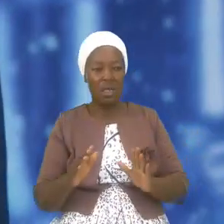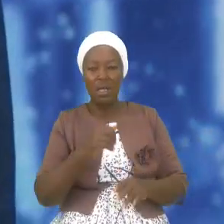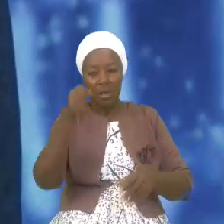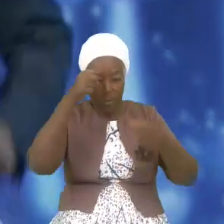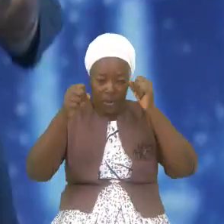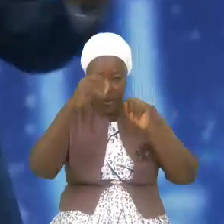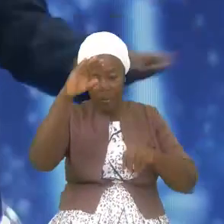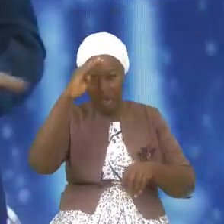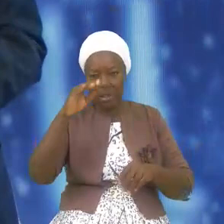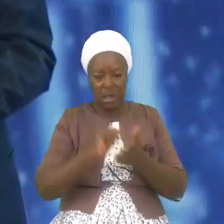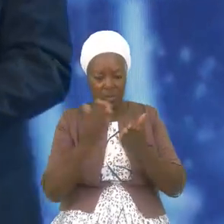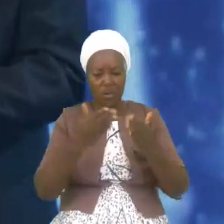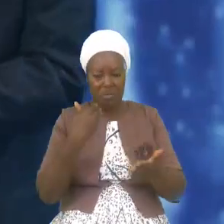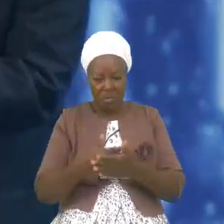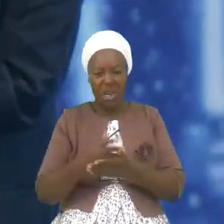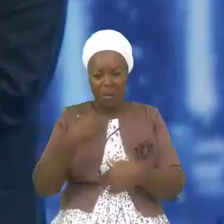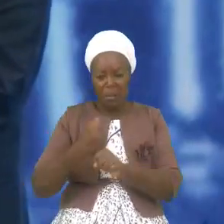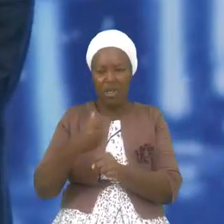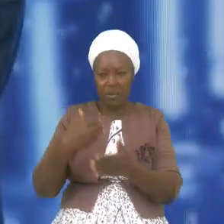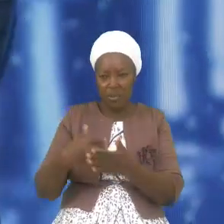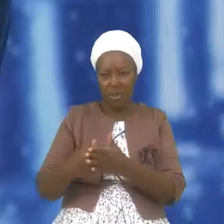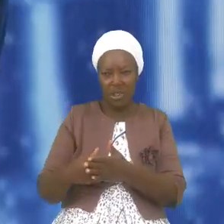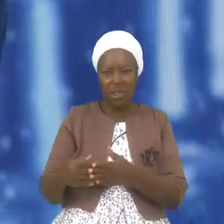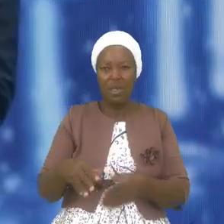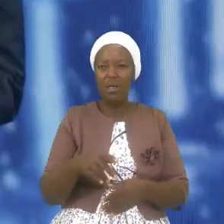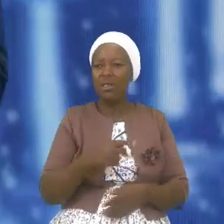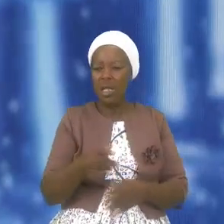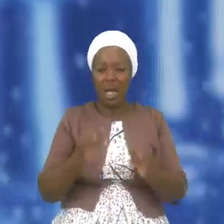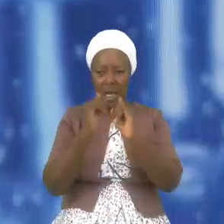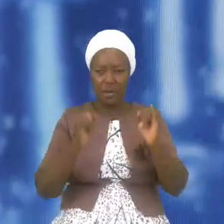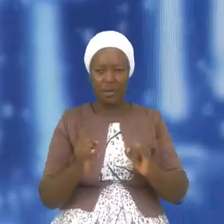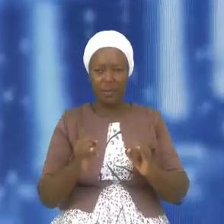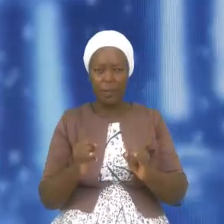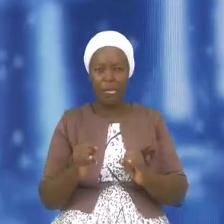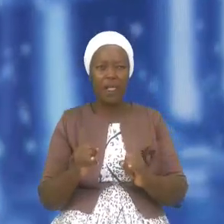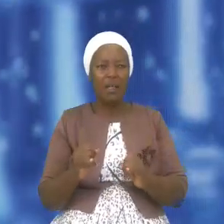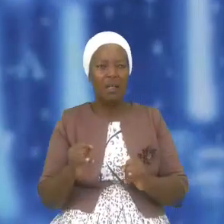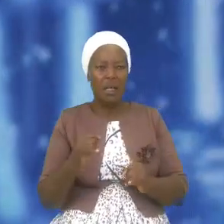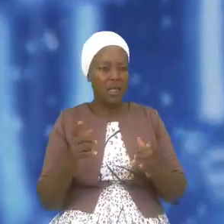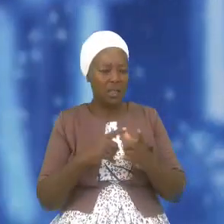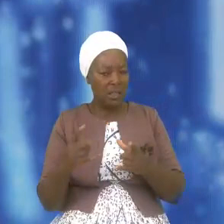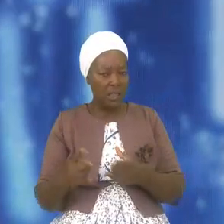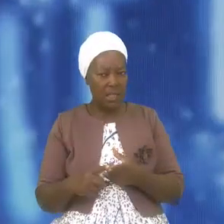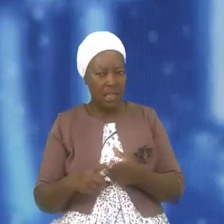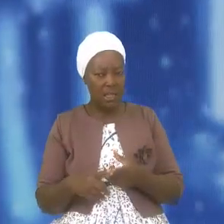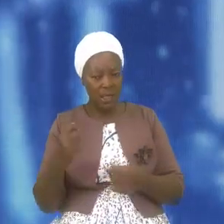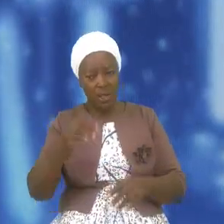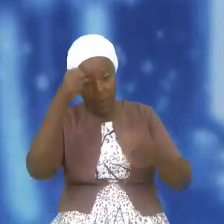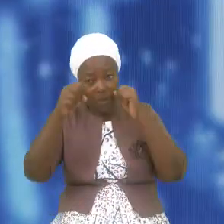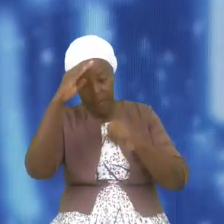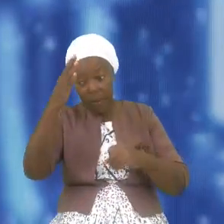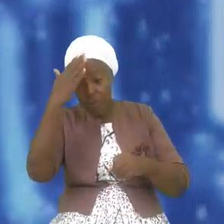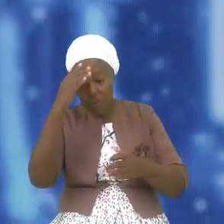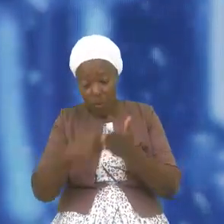idol. A covetous man, he knows what other people have. He wants to grab what they have. Those